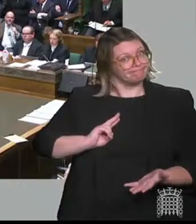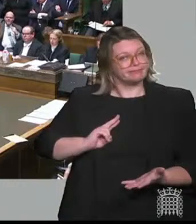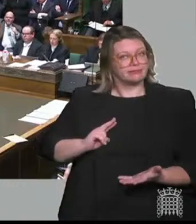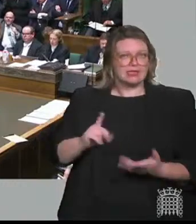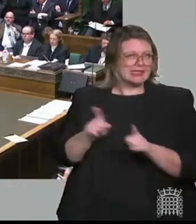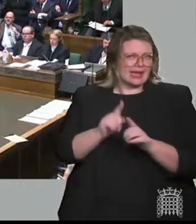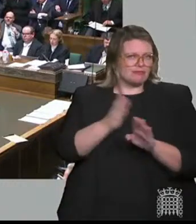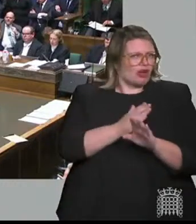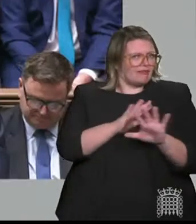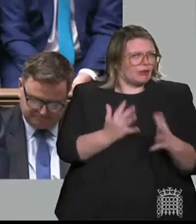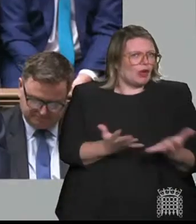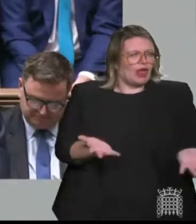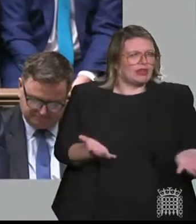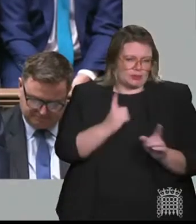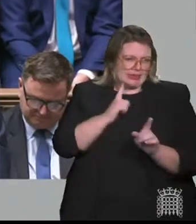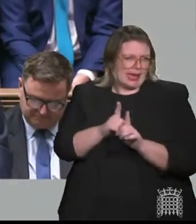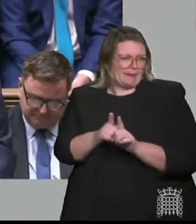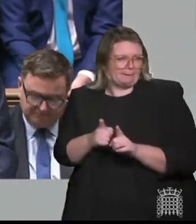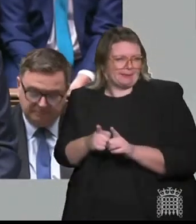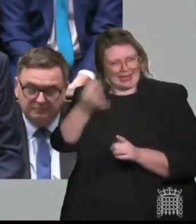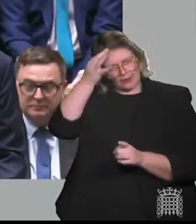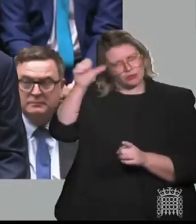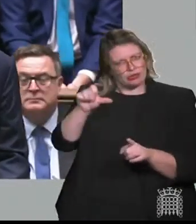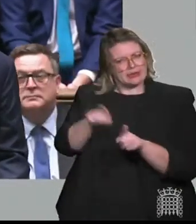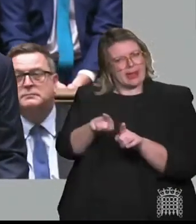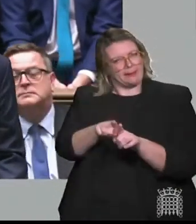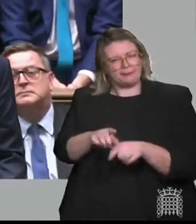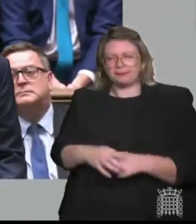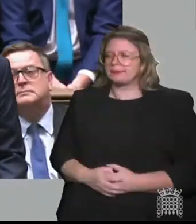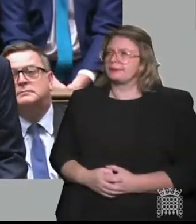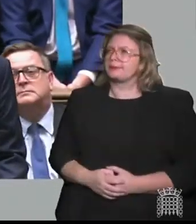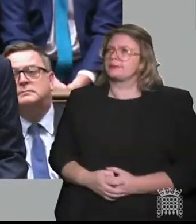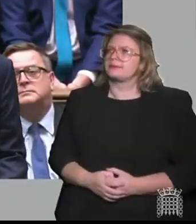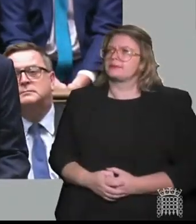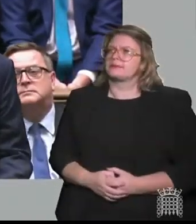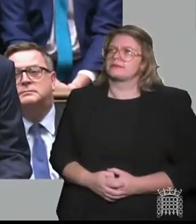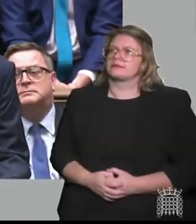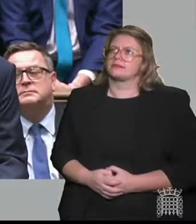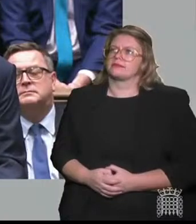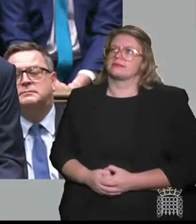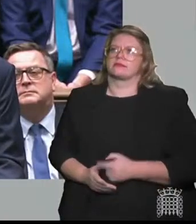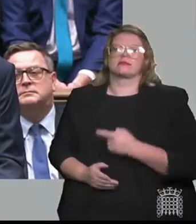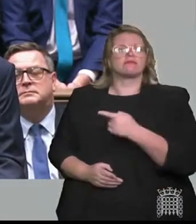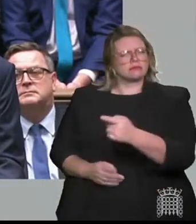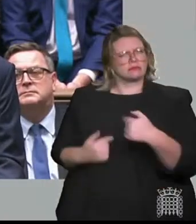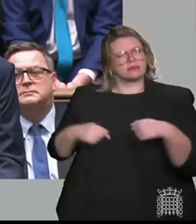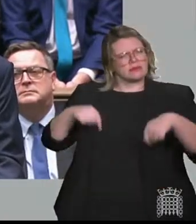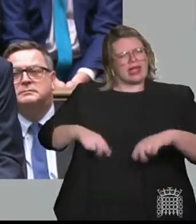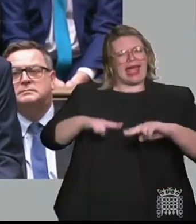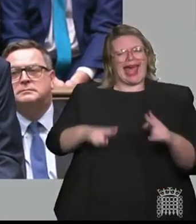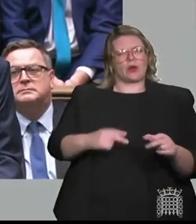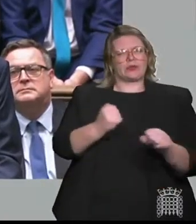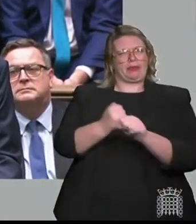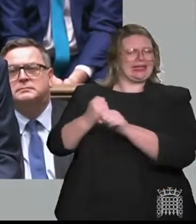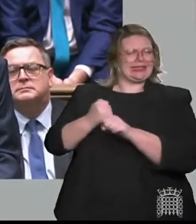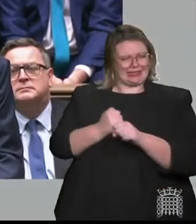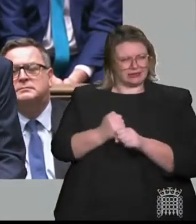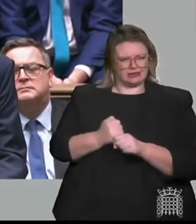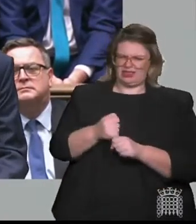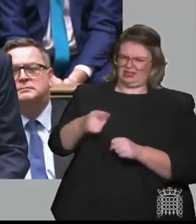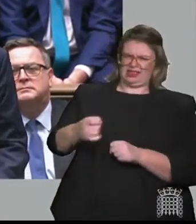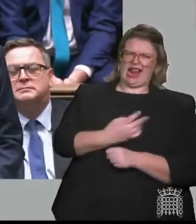house building. The Leader of the Opposition told us he wanted to be a builder, not a blocker. It didn't last